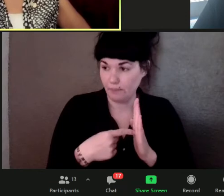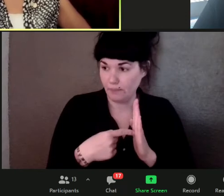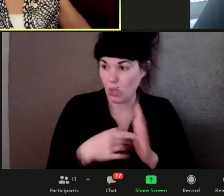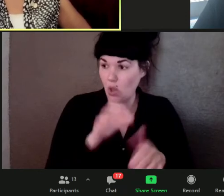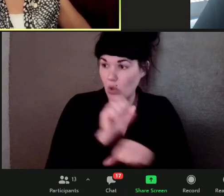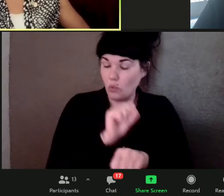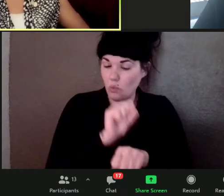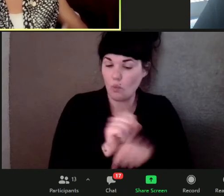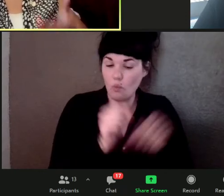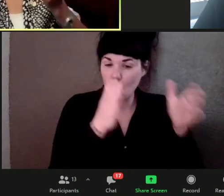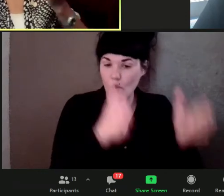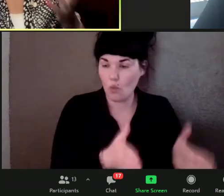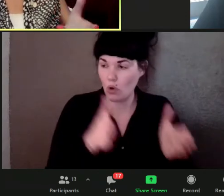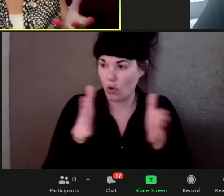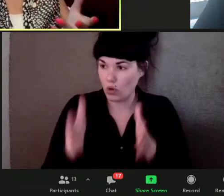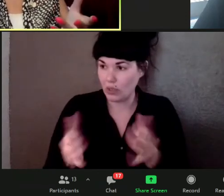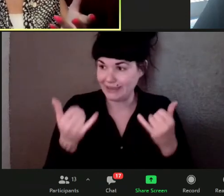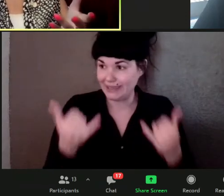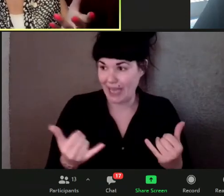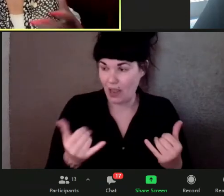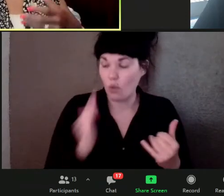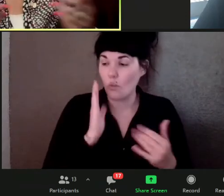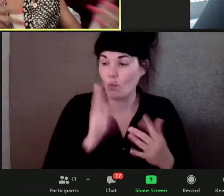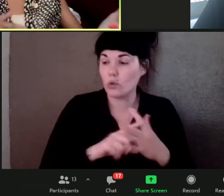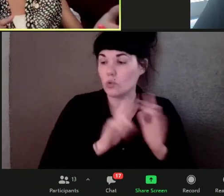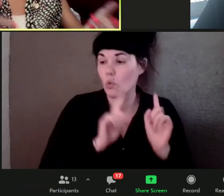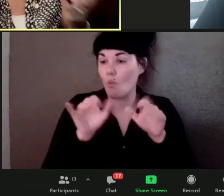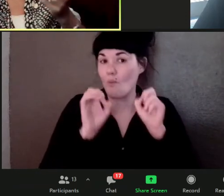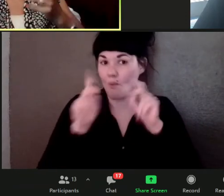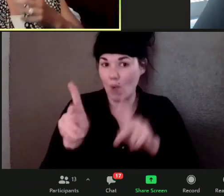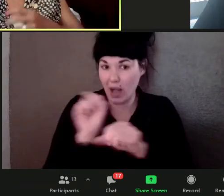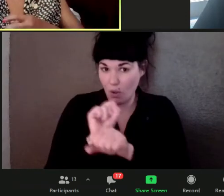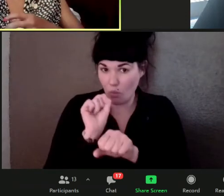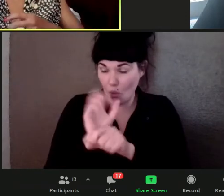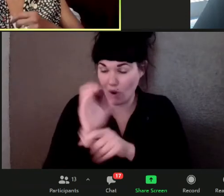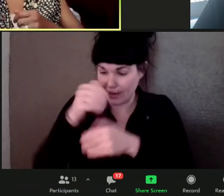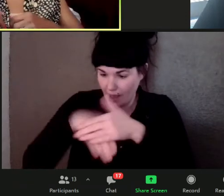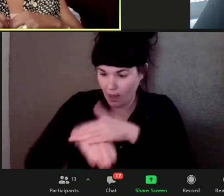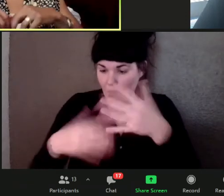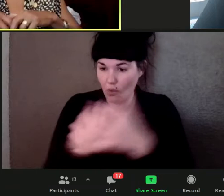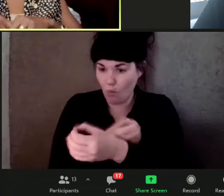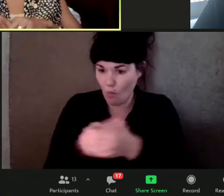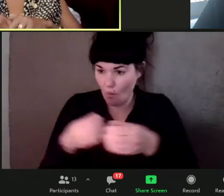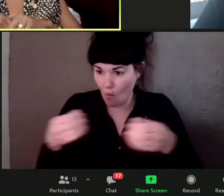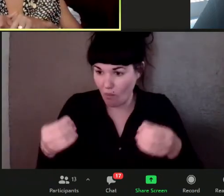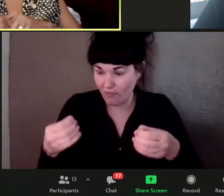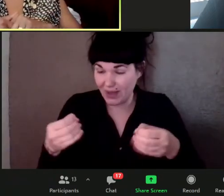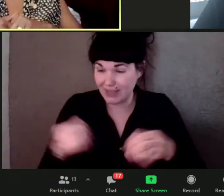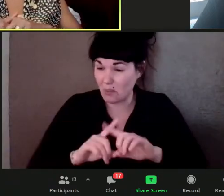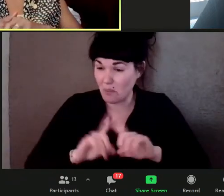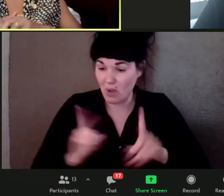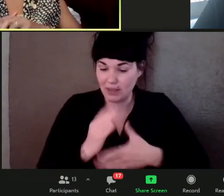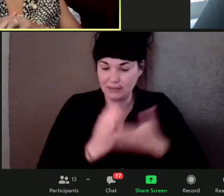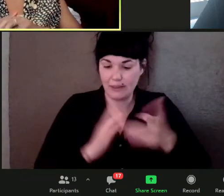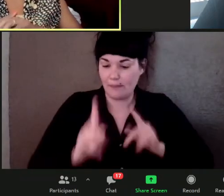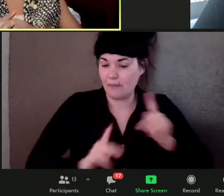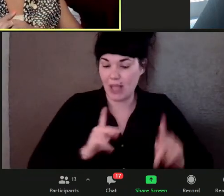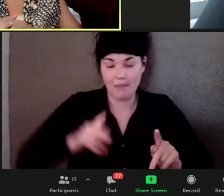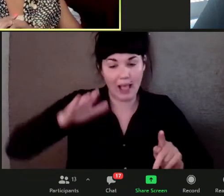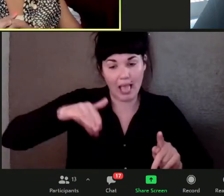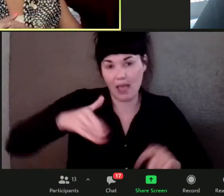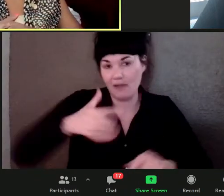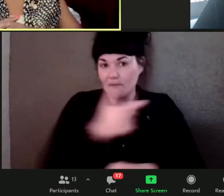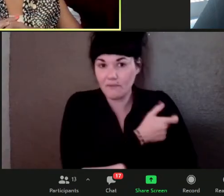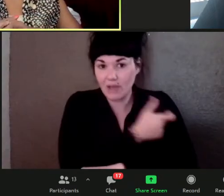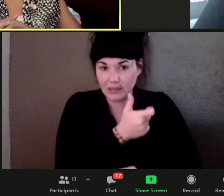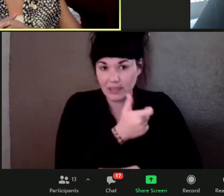everyone is vaccinated. So you've got a mixed group, people who are vaccinated, some people who are not. What are the requirements, and